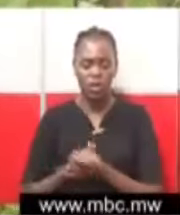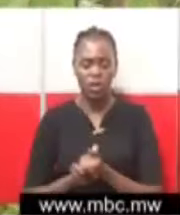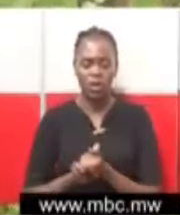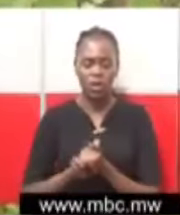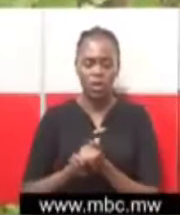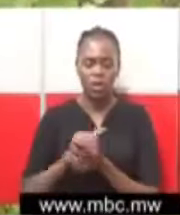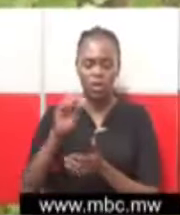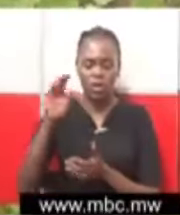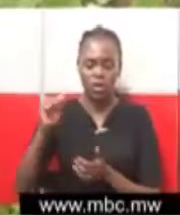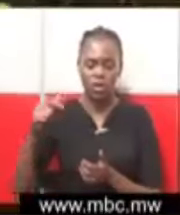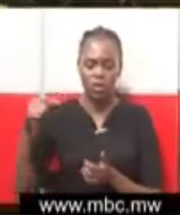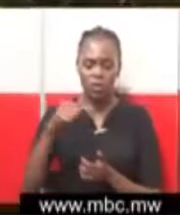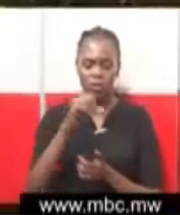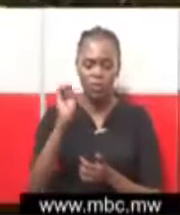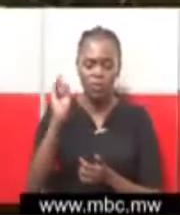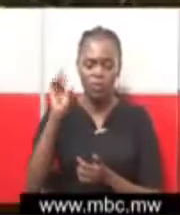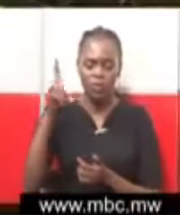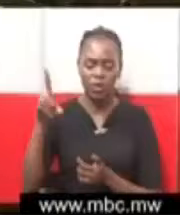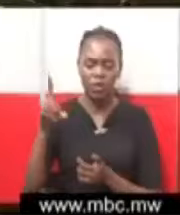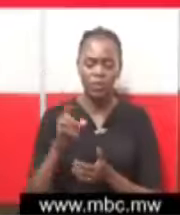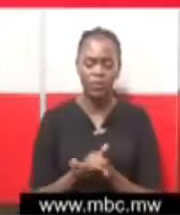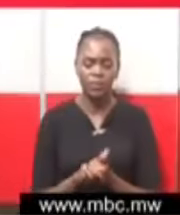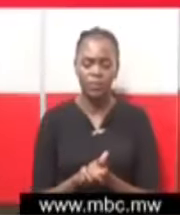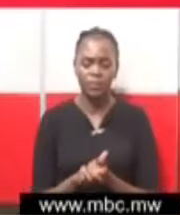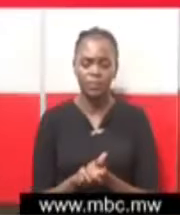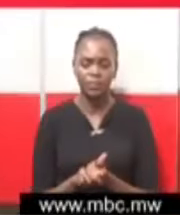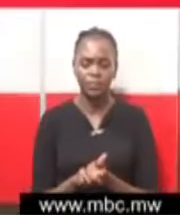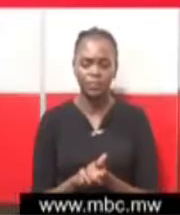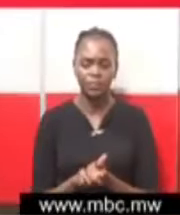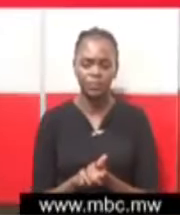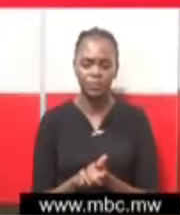IFAD. Musa Secheyo, MBC News.